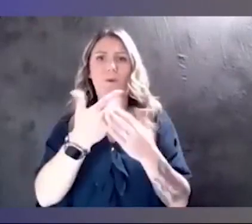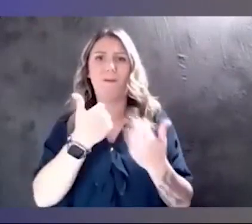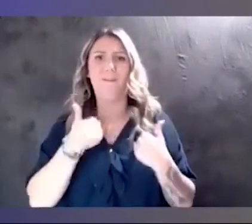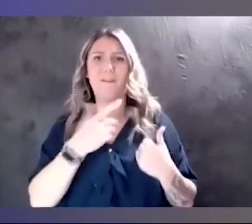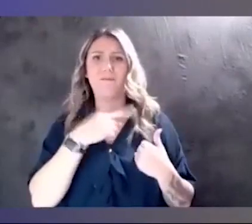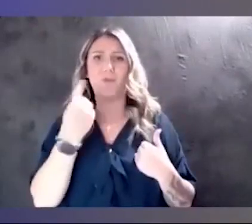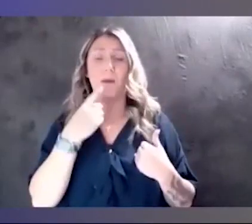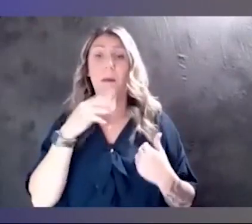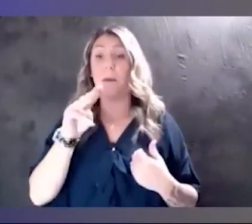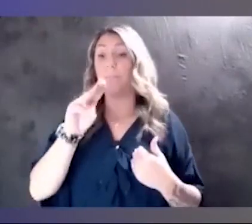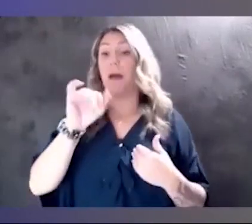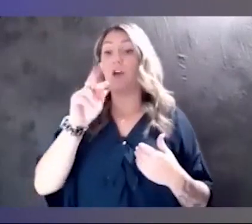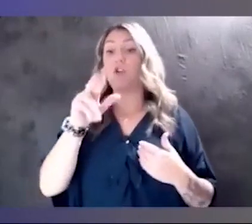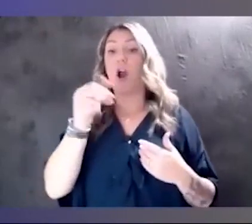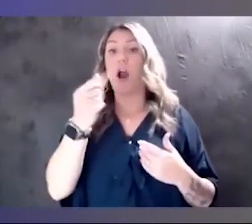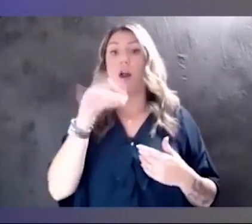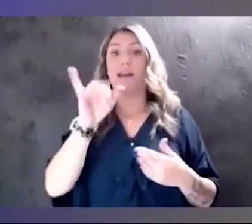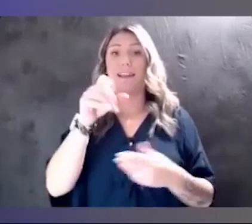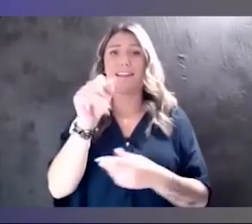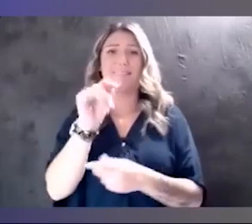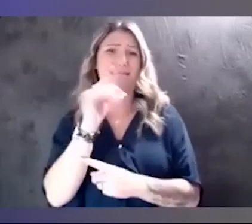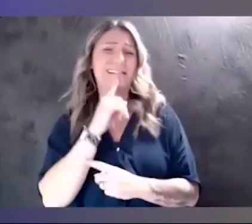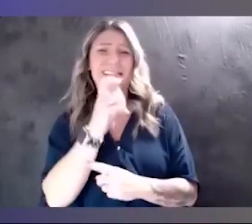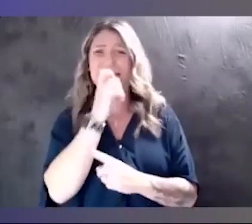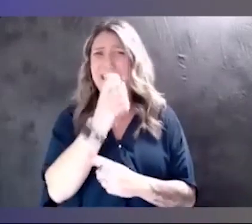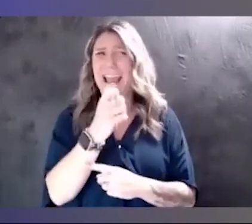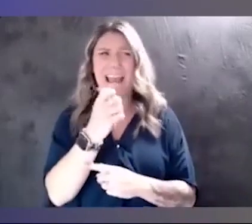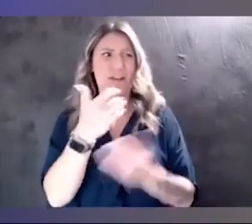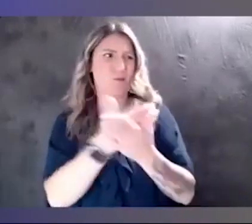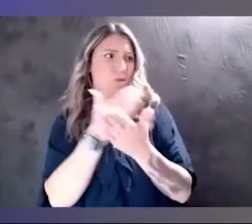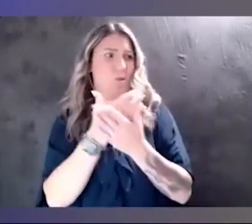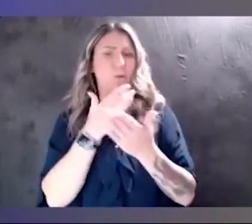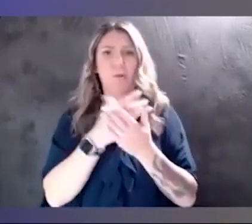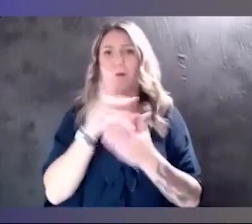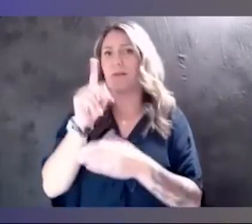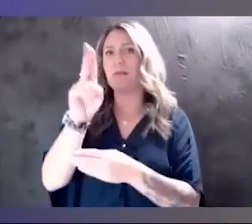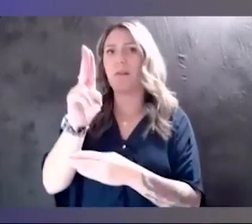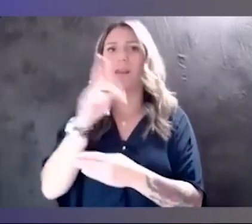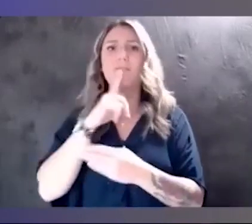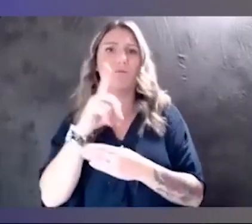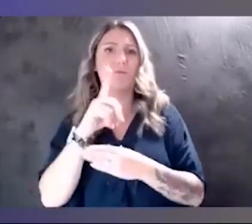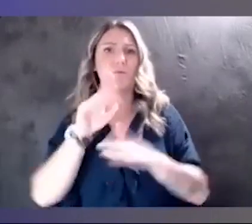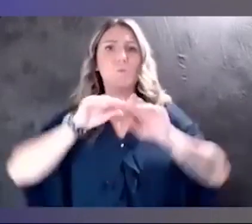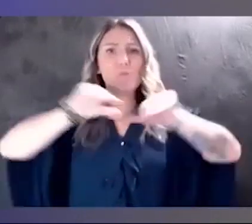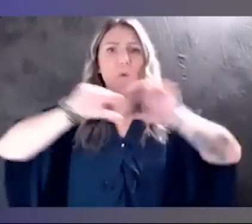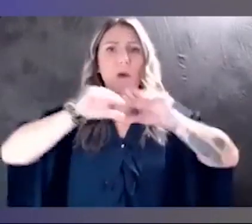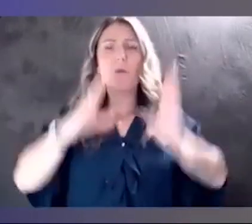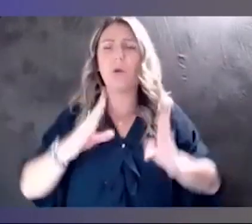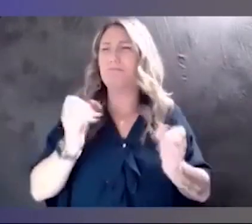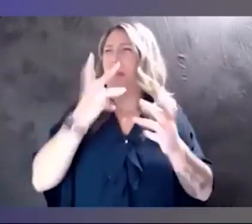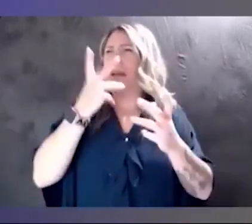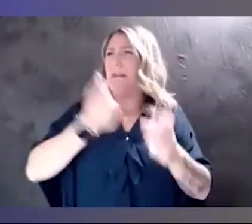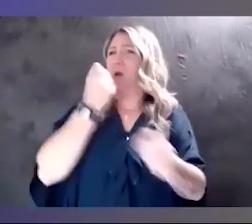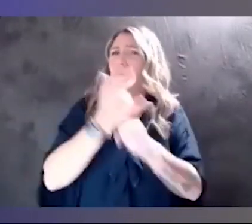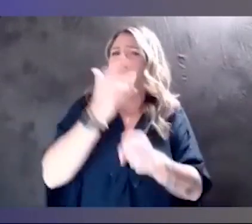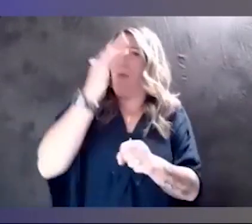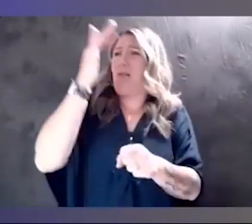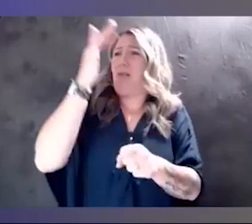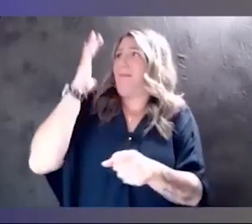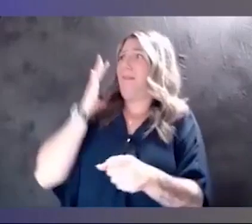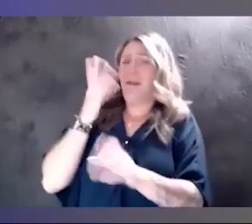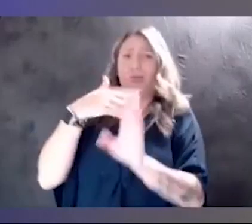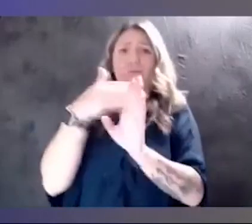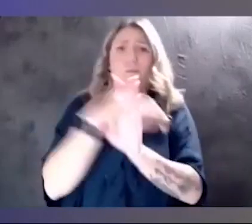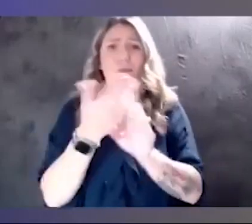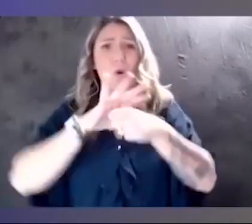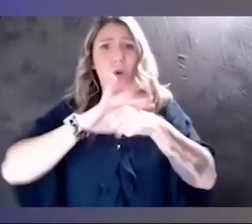me. I mean, we had a report. In fact, there was a KU swimmer years ago that died from myocarditis, many years ago, well in advance of COVID. I don't even know if